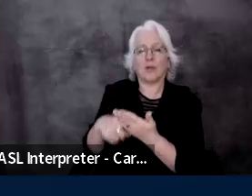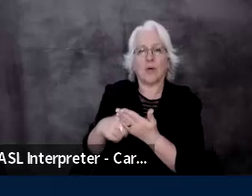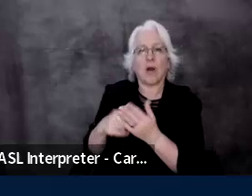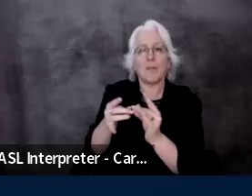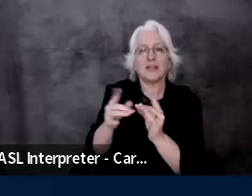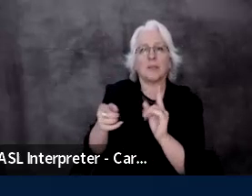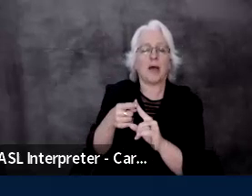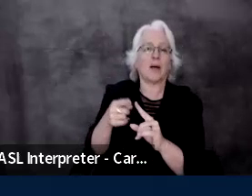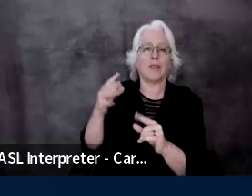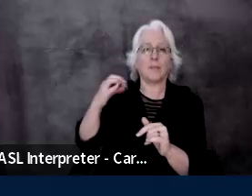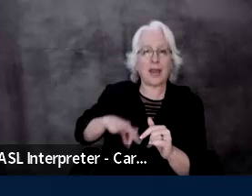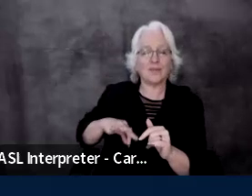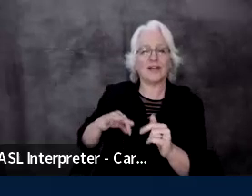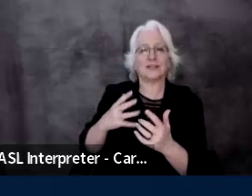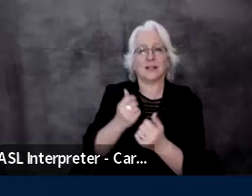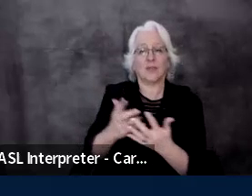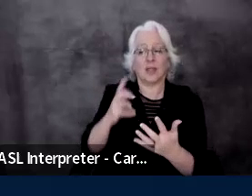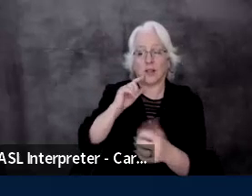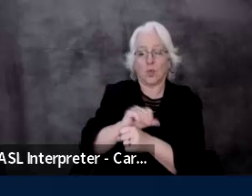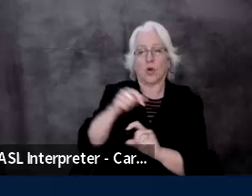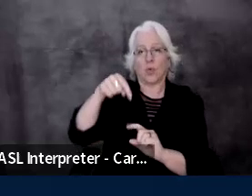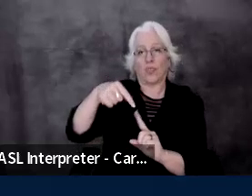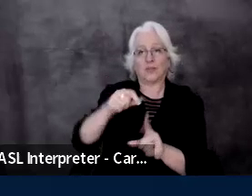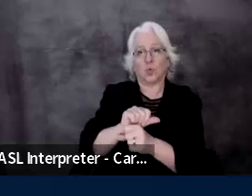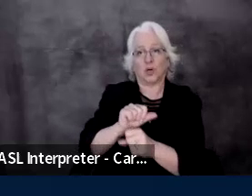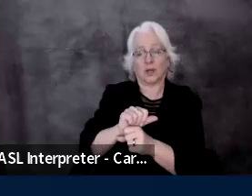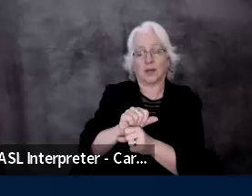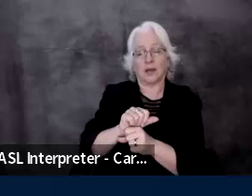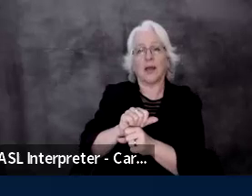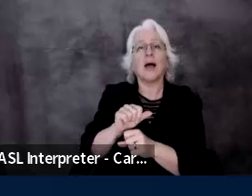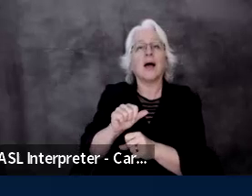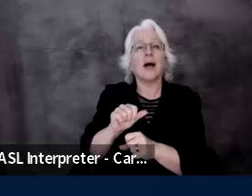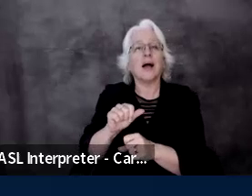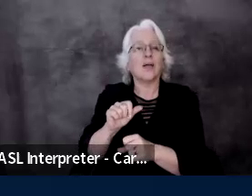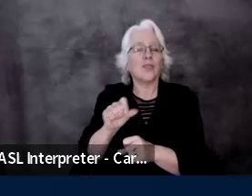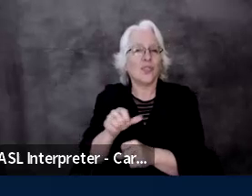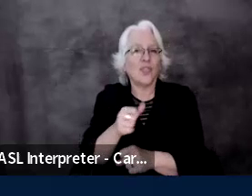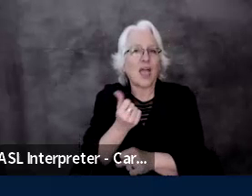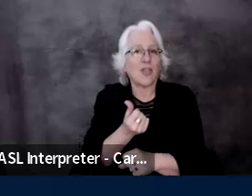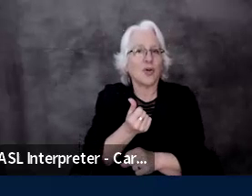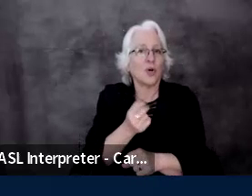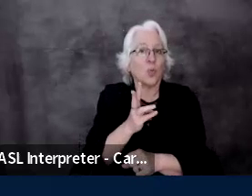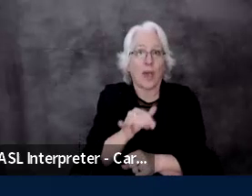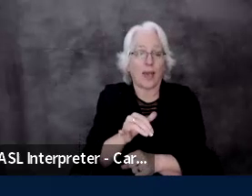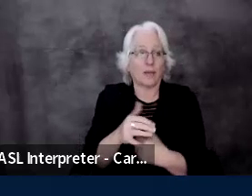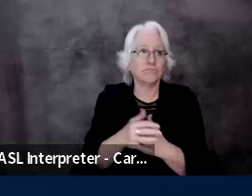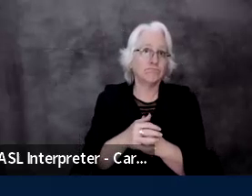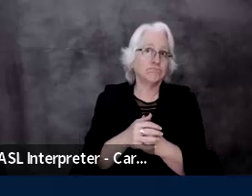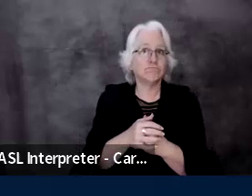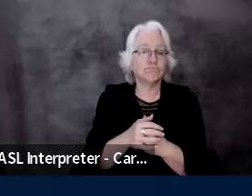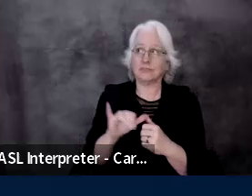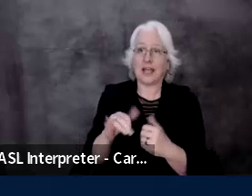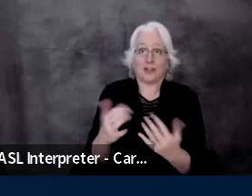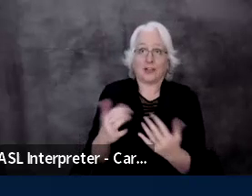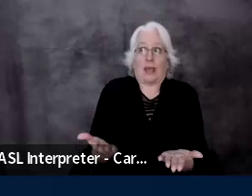things around this work. And so I think that's one way in which to do so. I would say the other way would be, I mean, just like we're doing today,